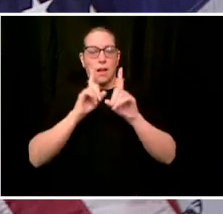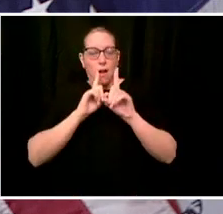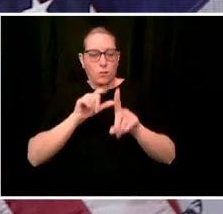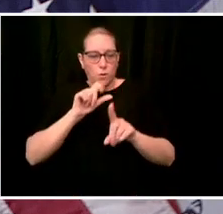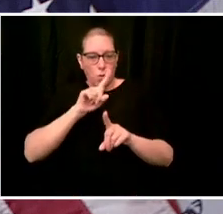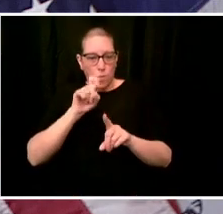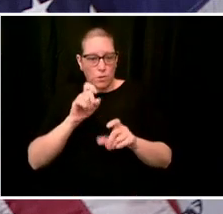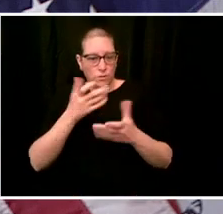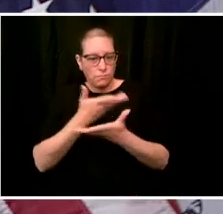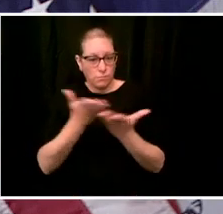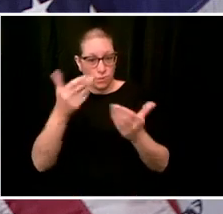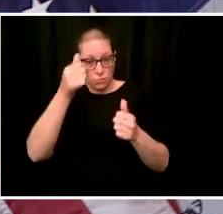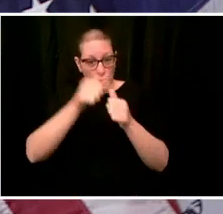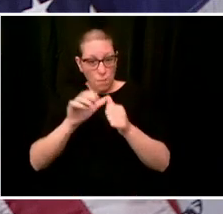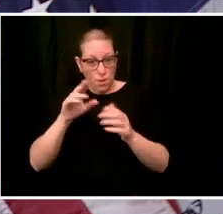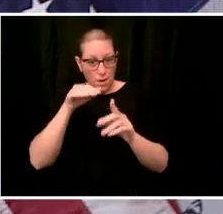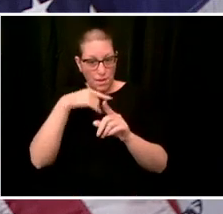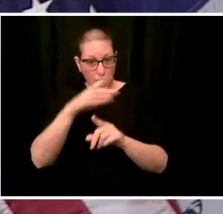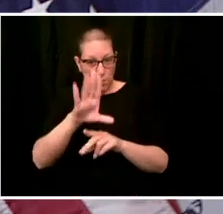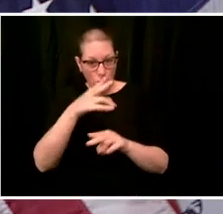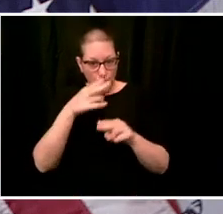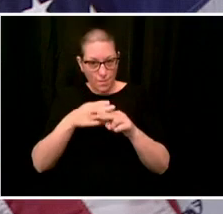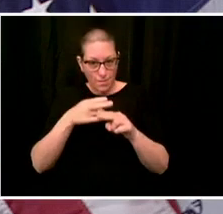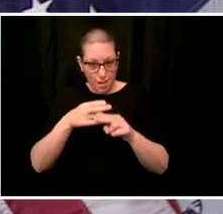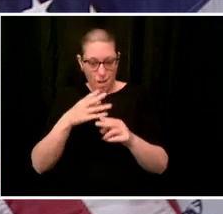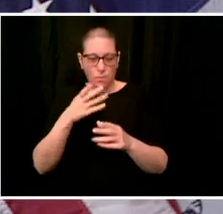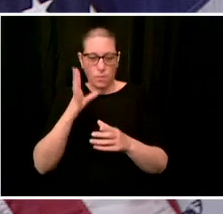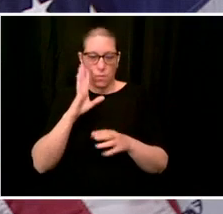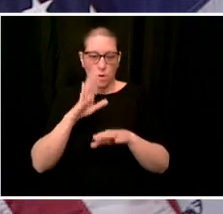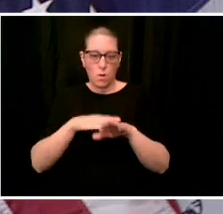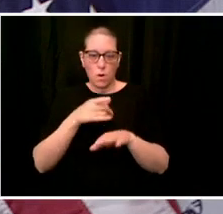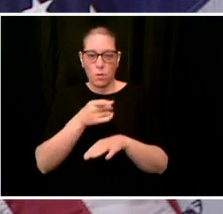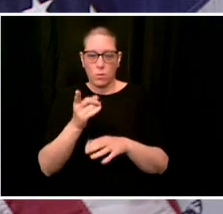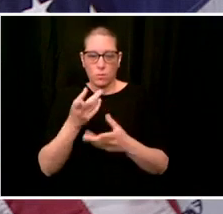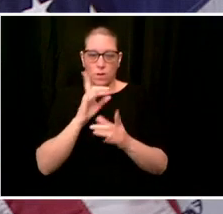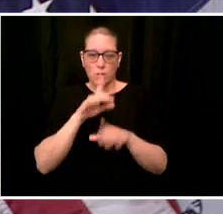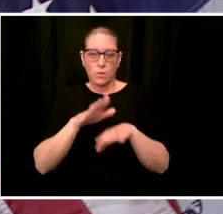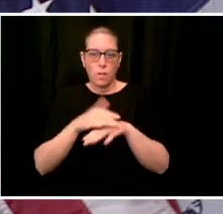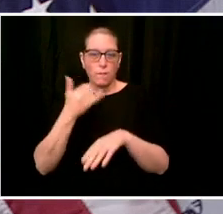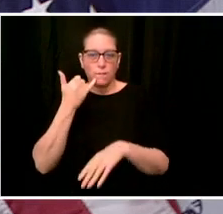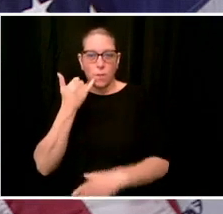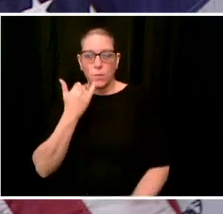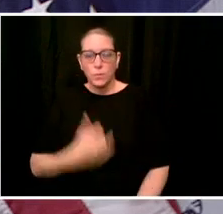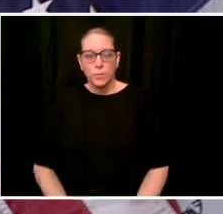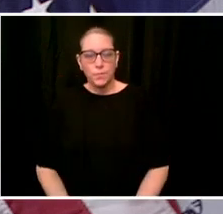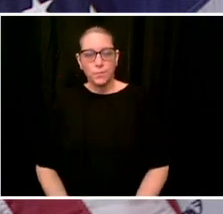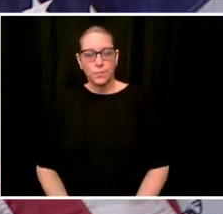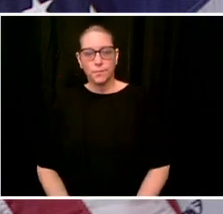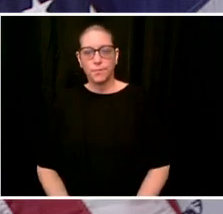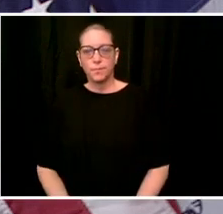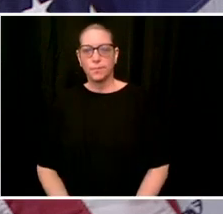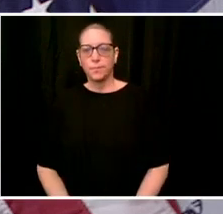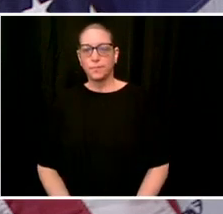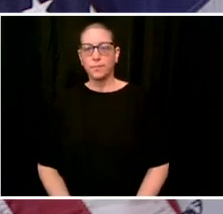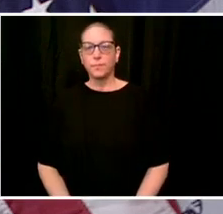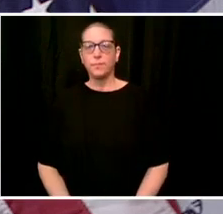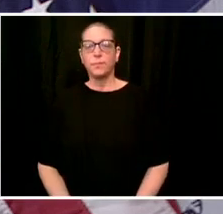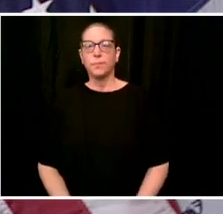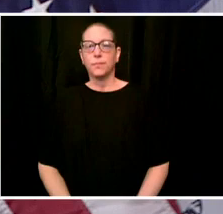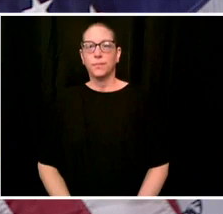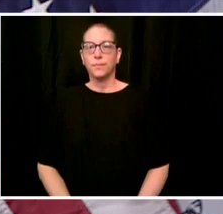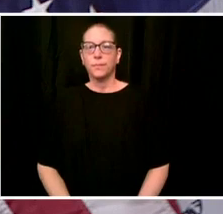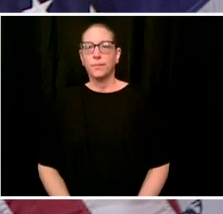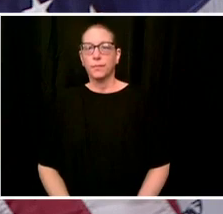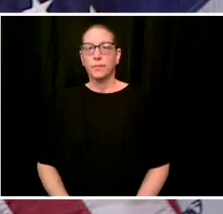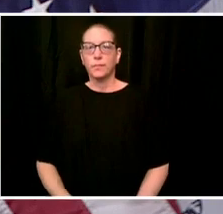media. Please let me know the name and outlet of each journalist. We'll now begin our Q&A. As a reminder, we have